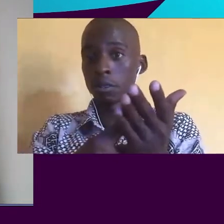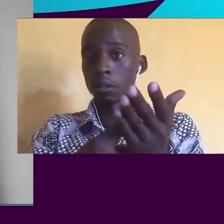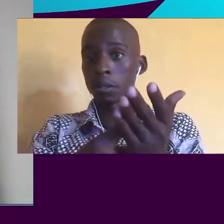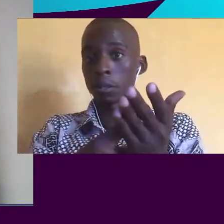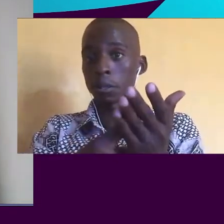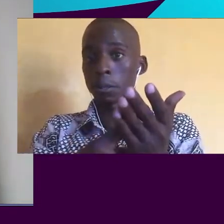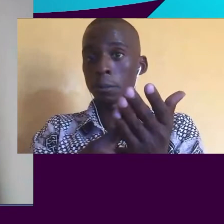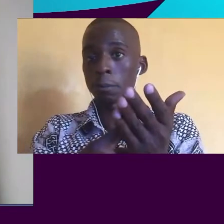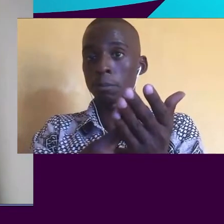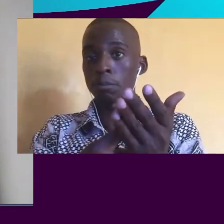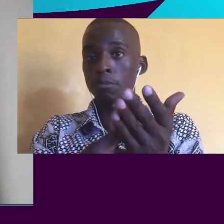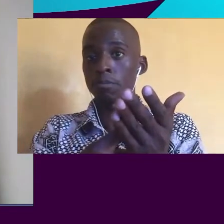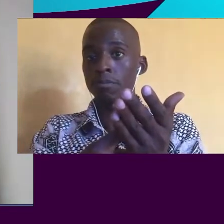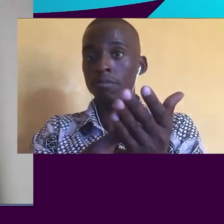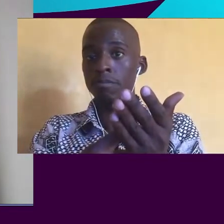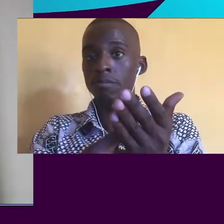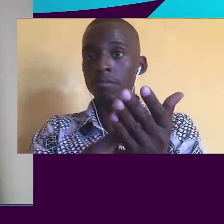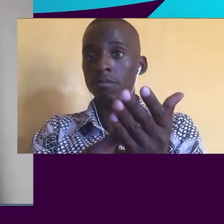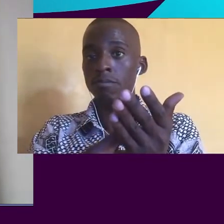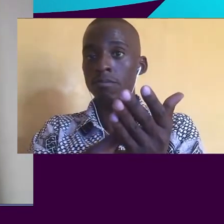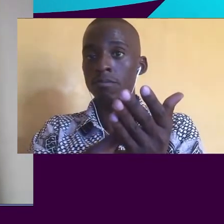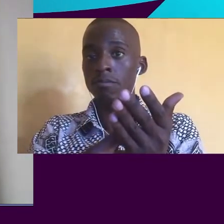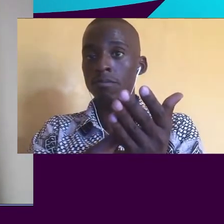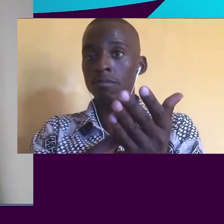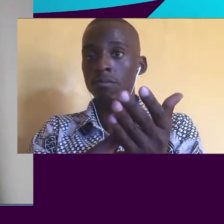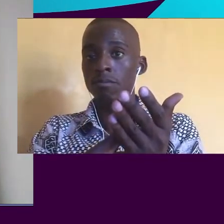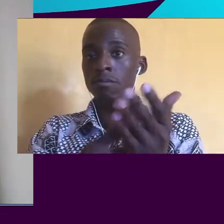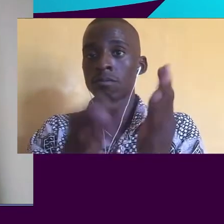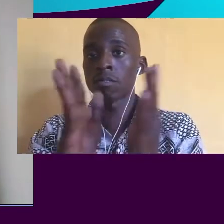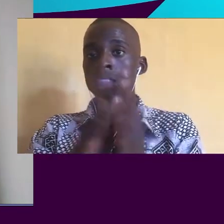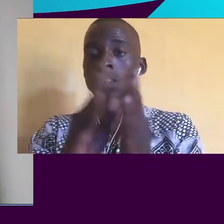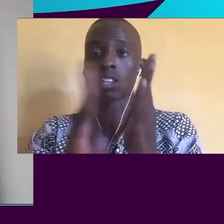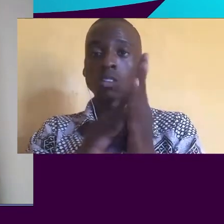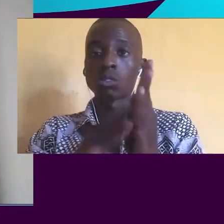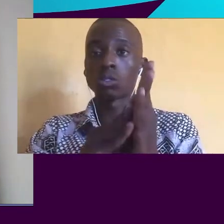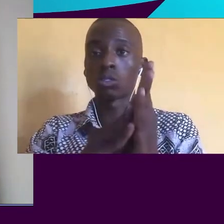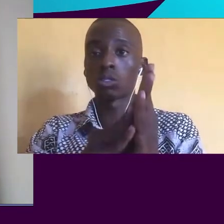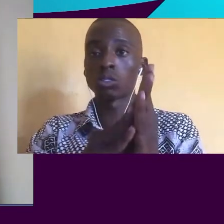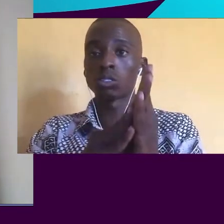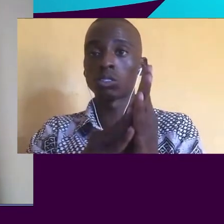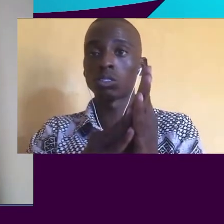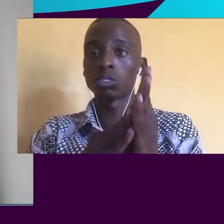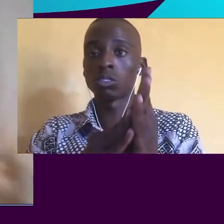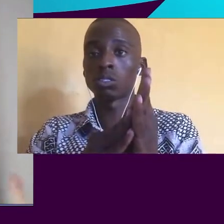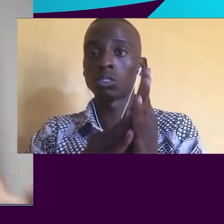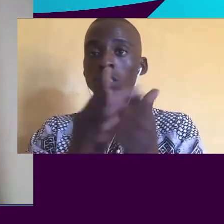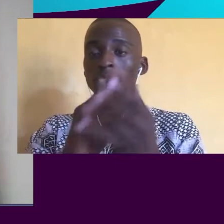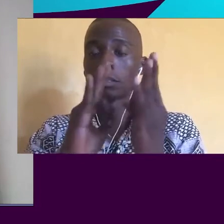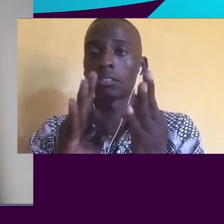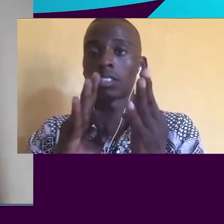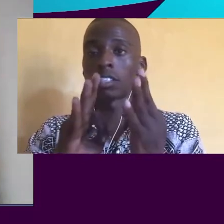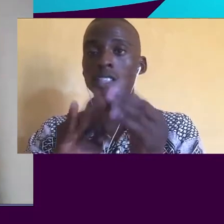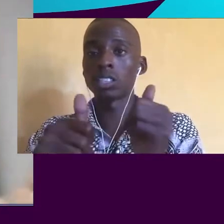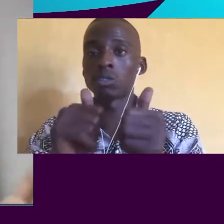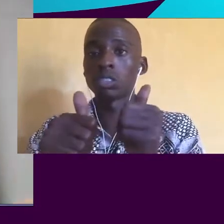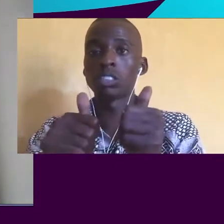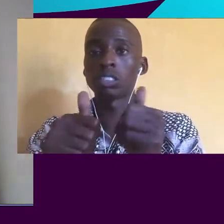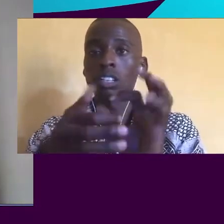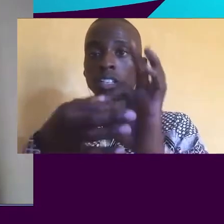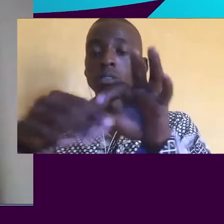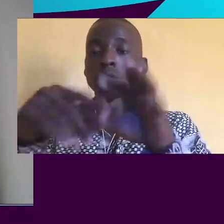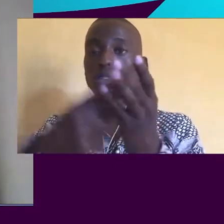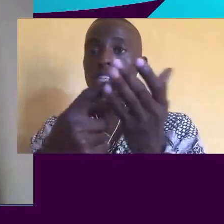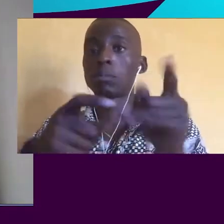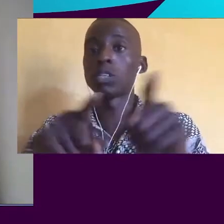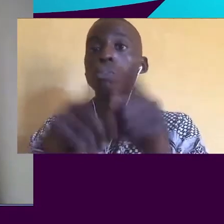undertook that and found out all sorts of things that are local to Uganda, but also relevant in a